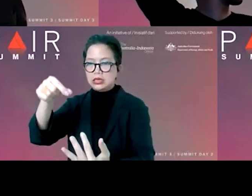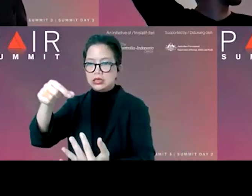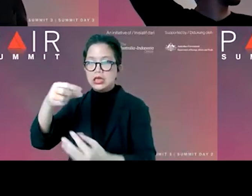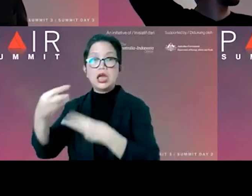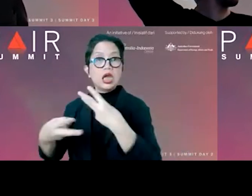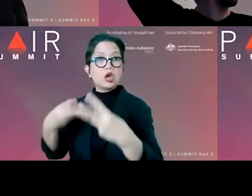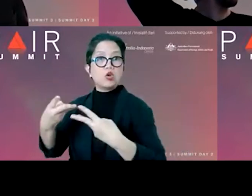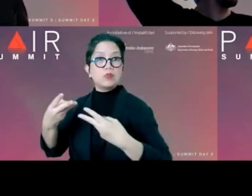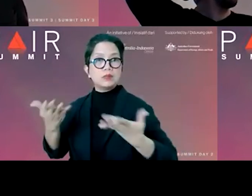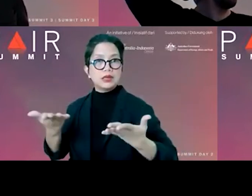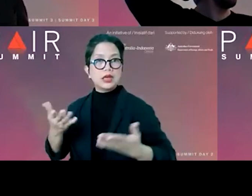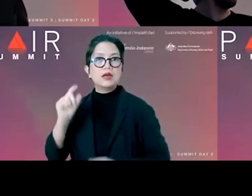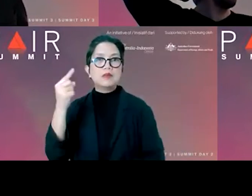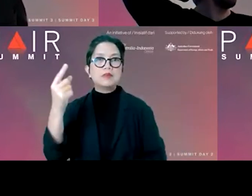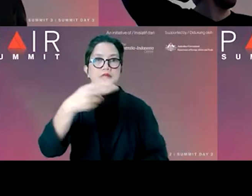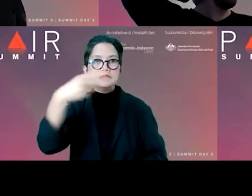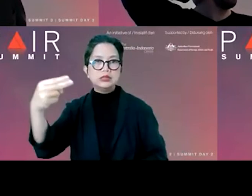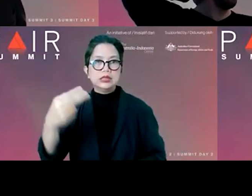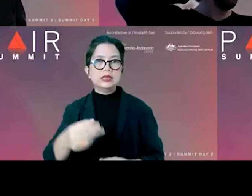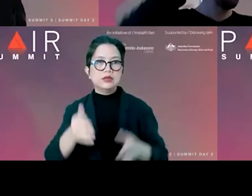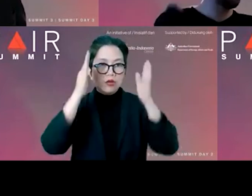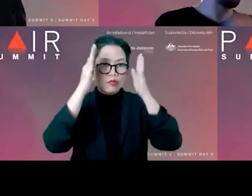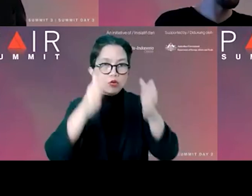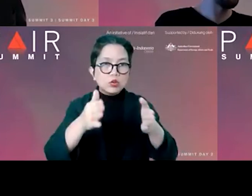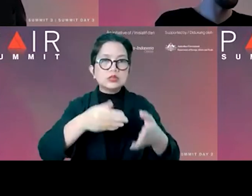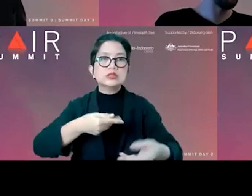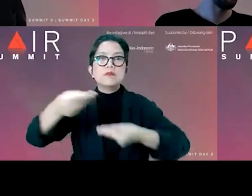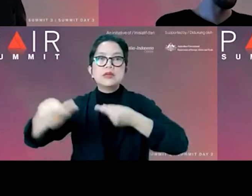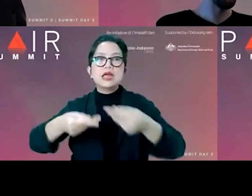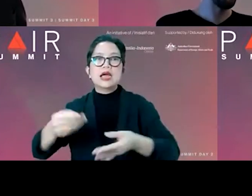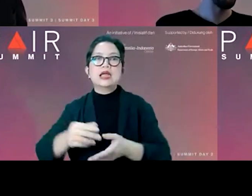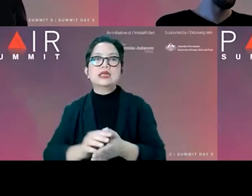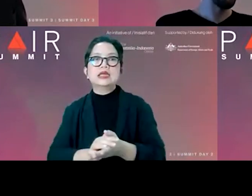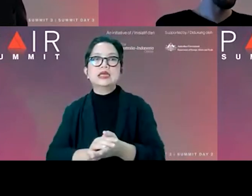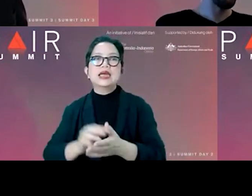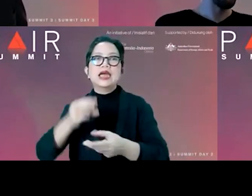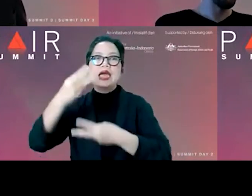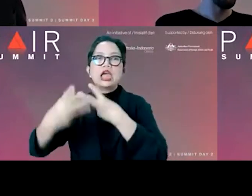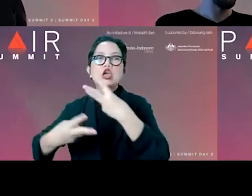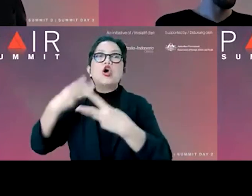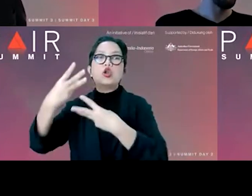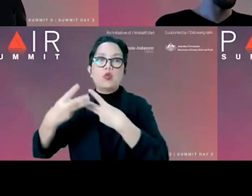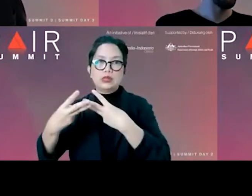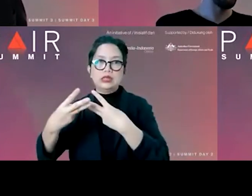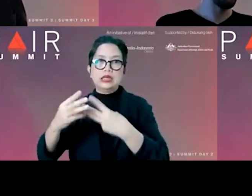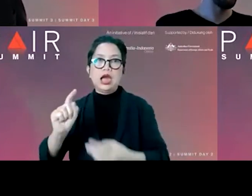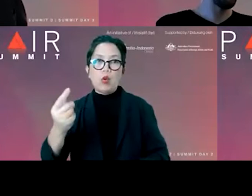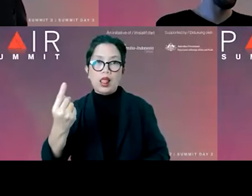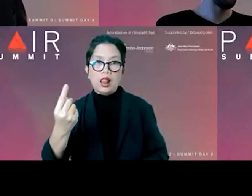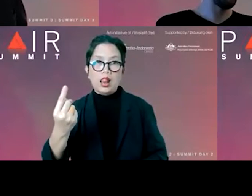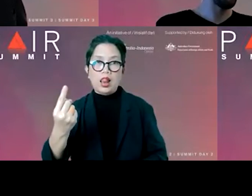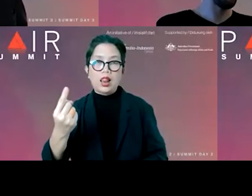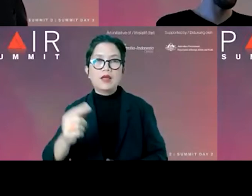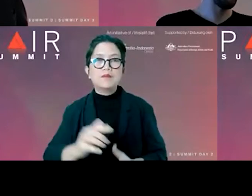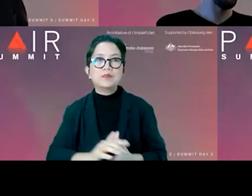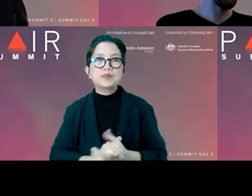handling the economy than health at the first time. And then we can see that the government did not want to